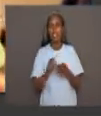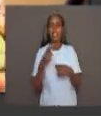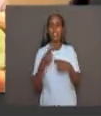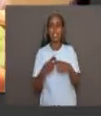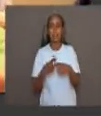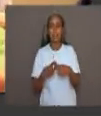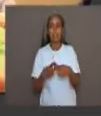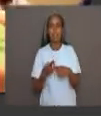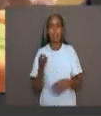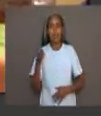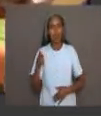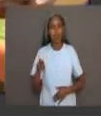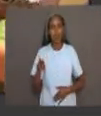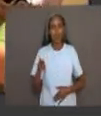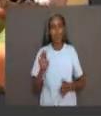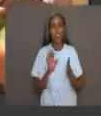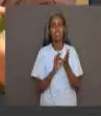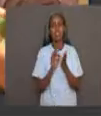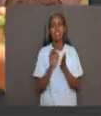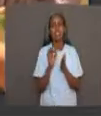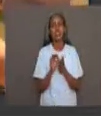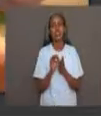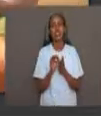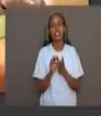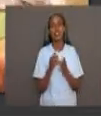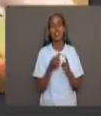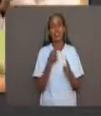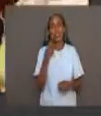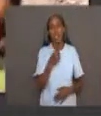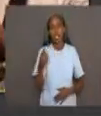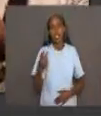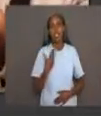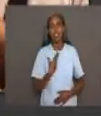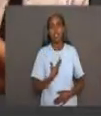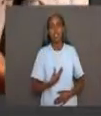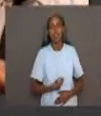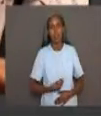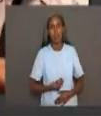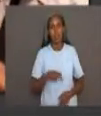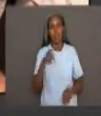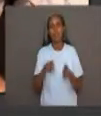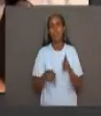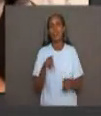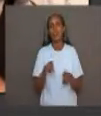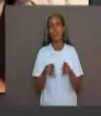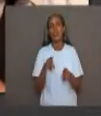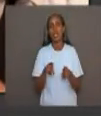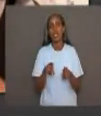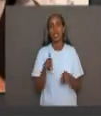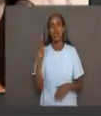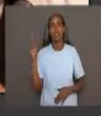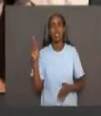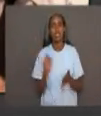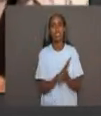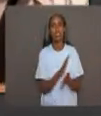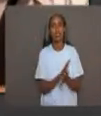names or numbers for each member of the population on the